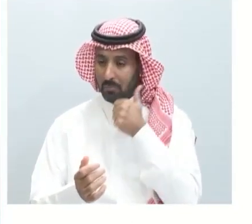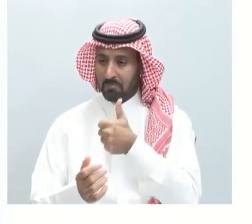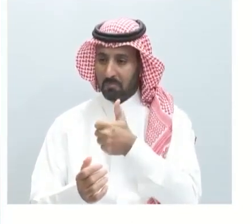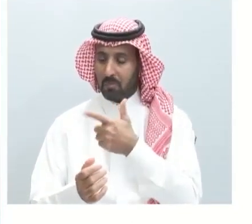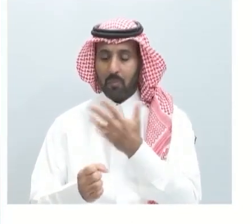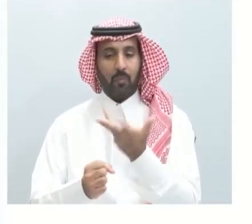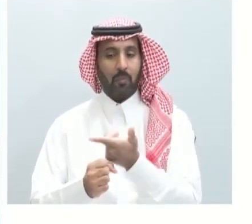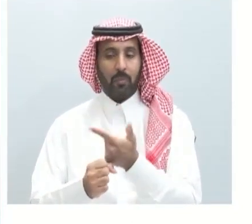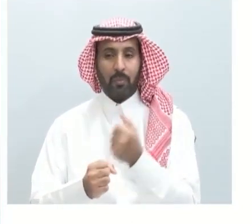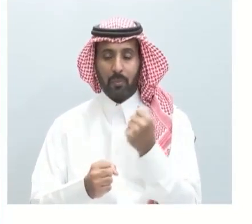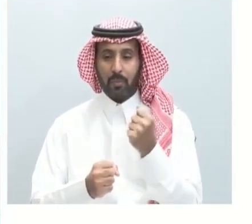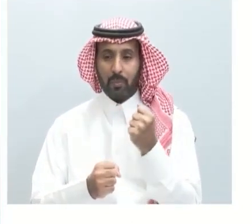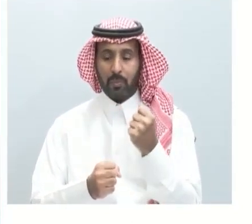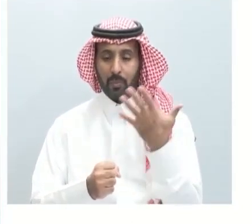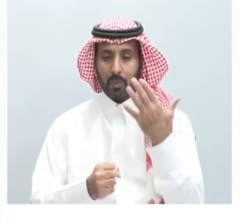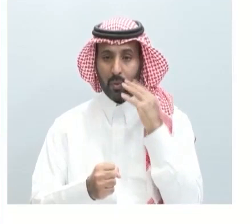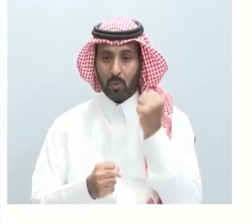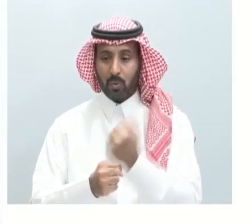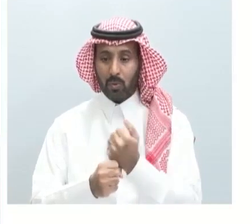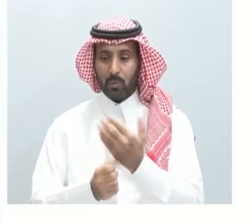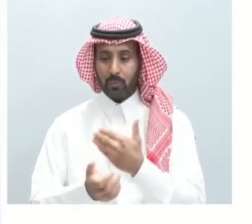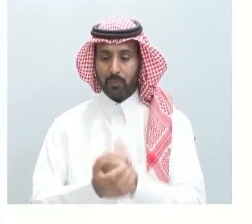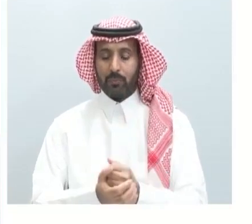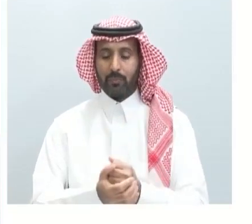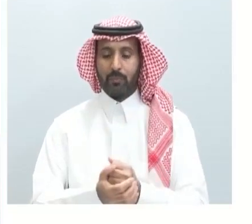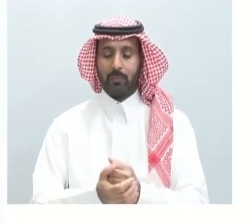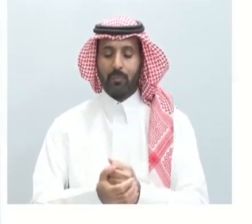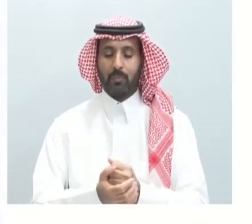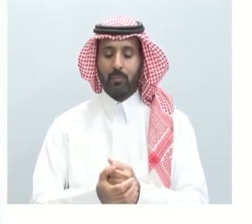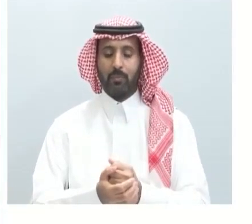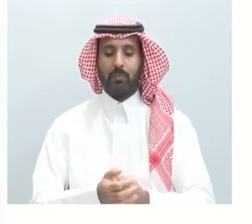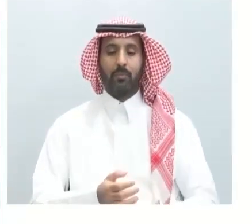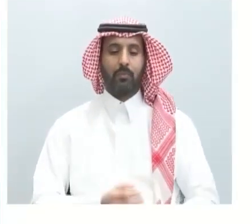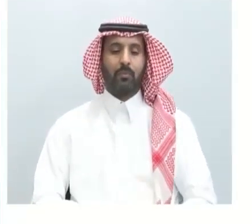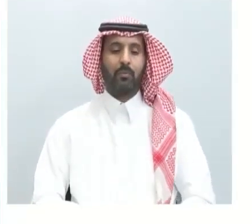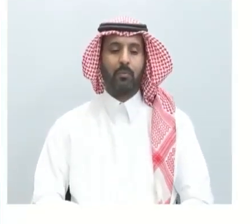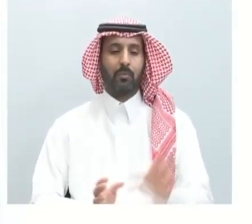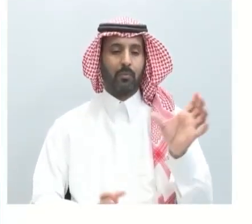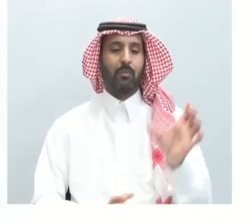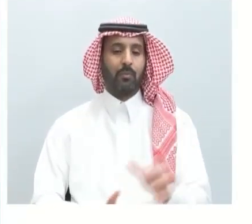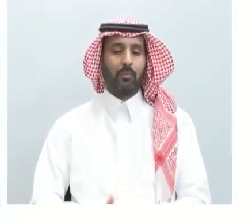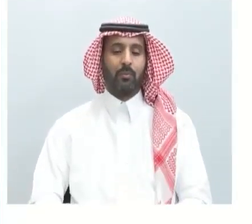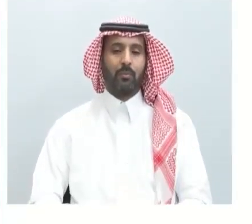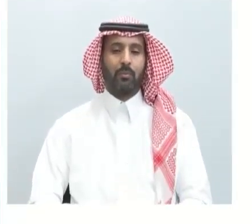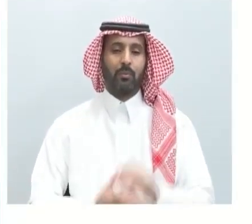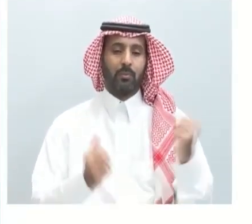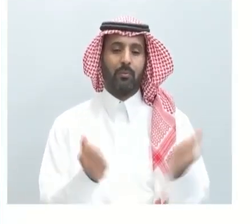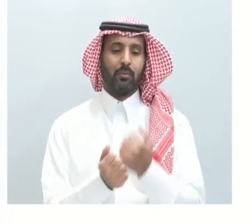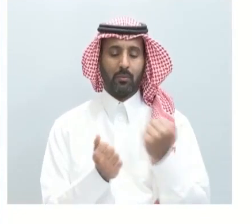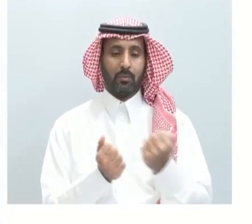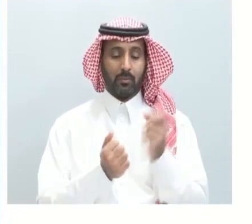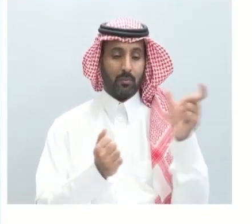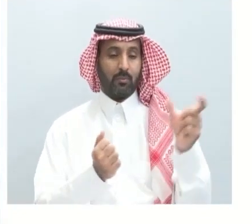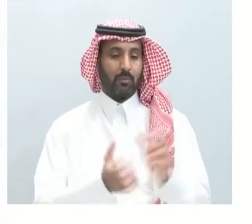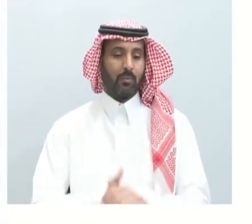congratulated him by use on not by so here's a little exercise about the